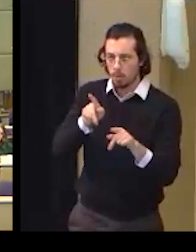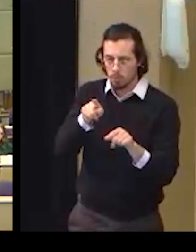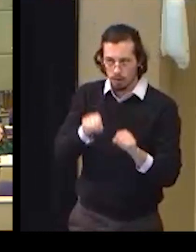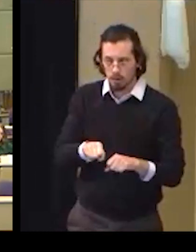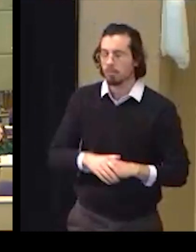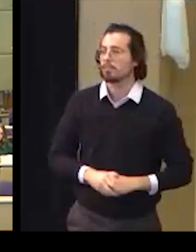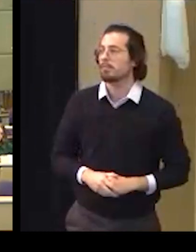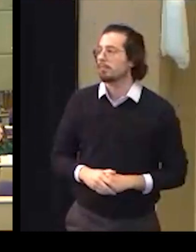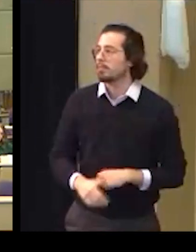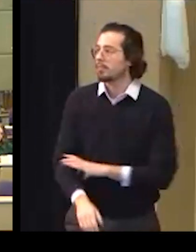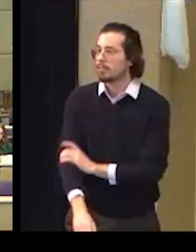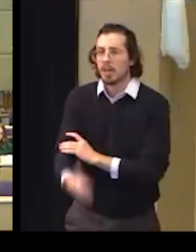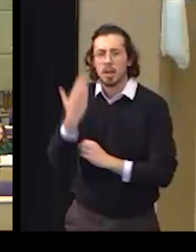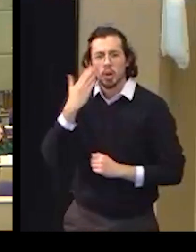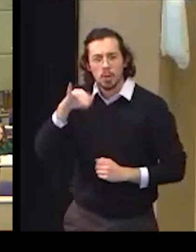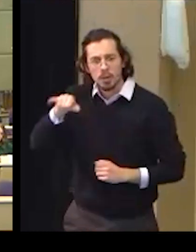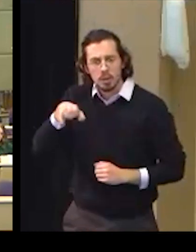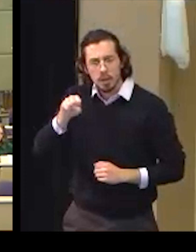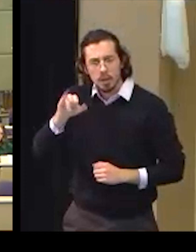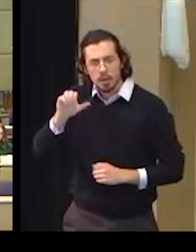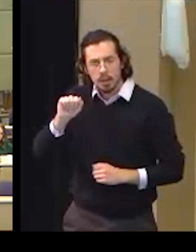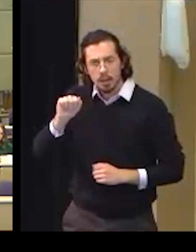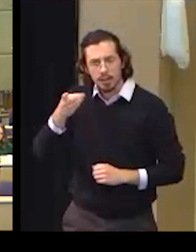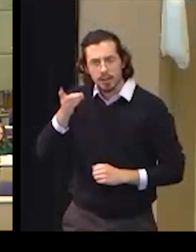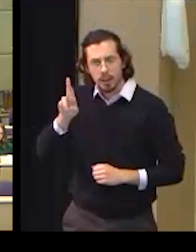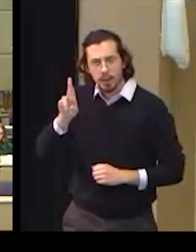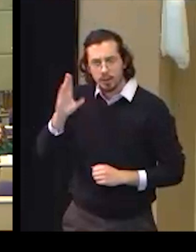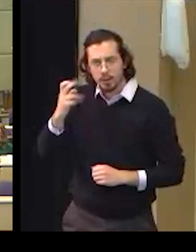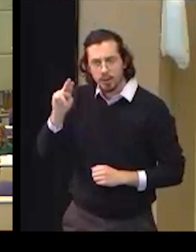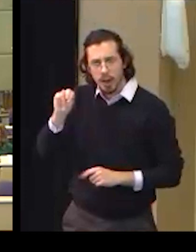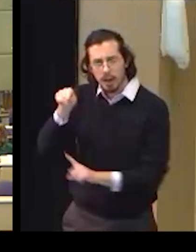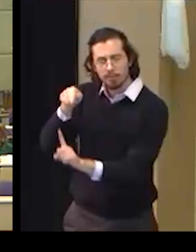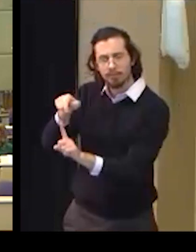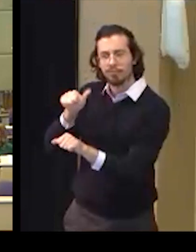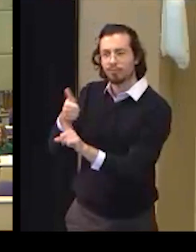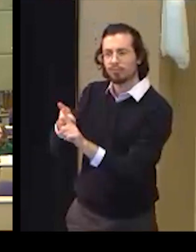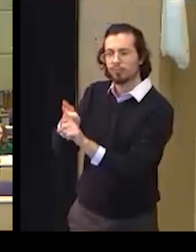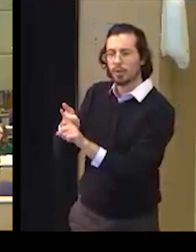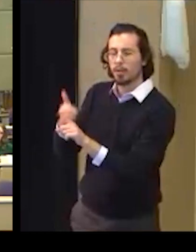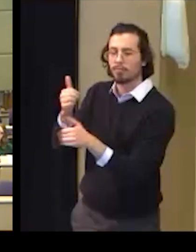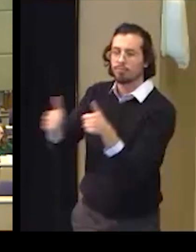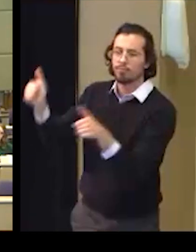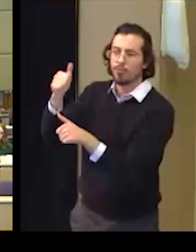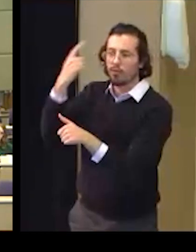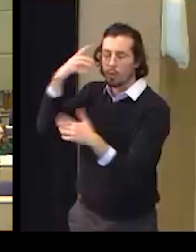if Jessica happens to be, Jessica Shand, Dr. Shand is charge of the wellness committee, and